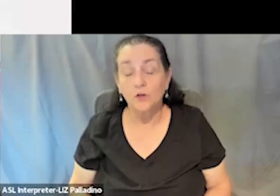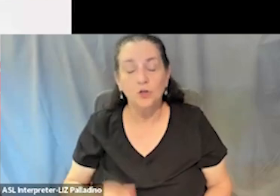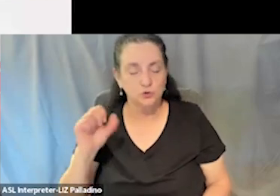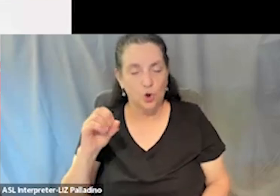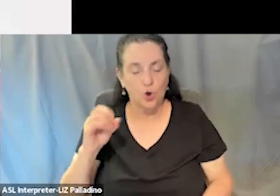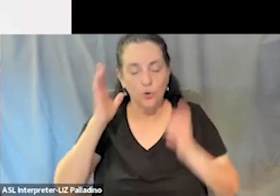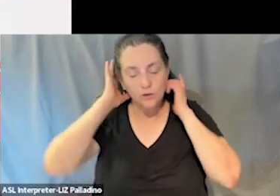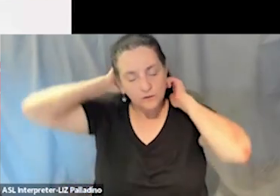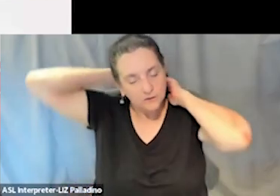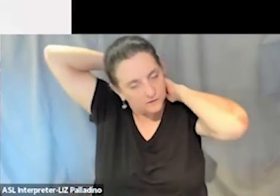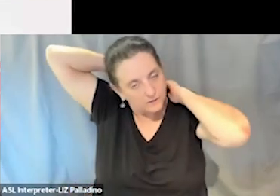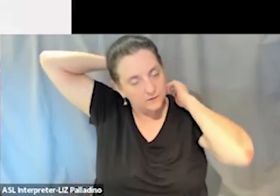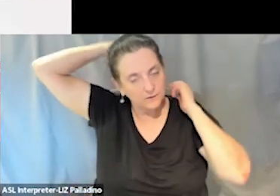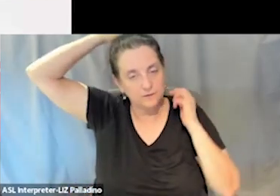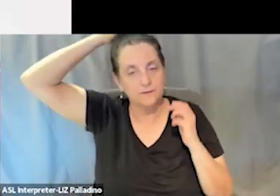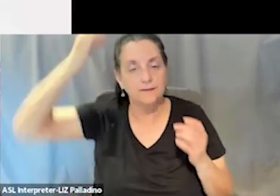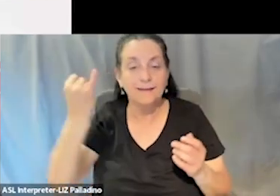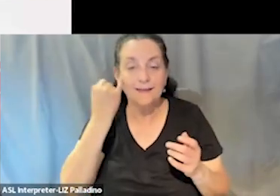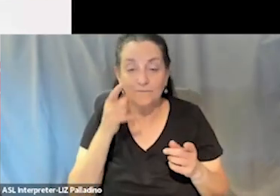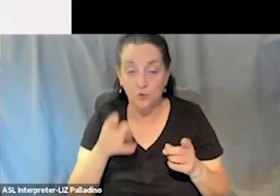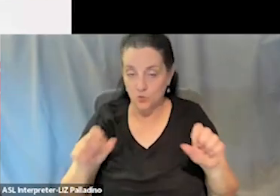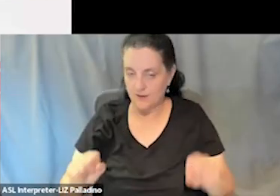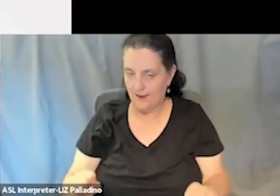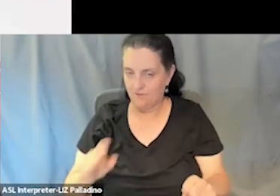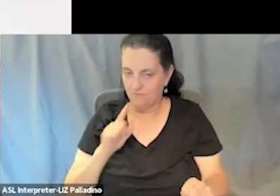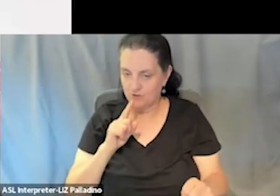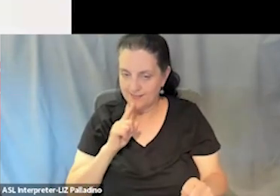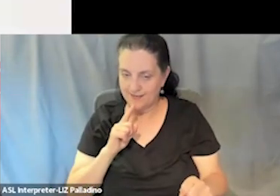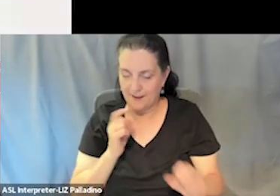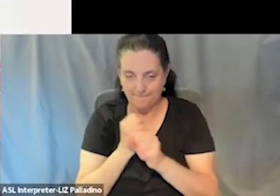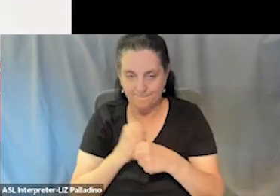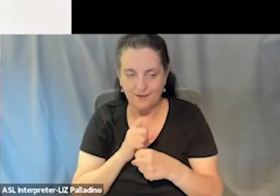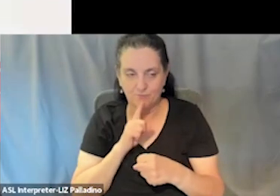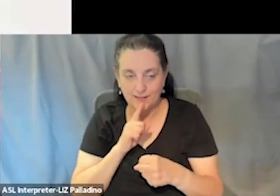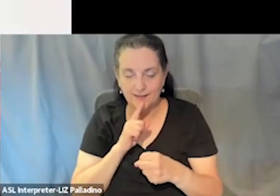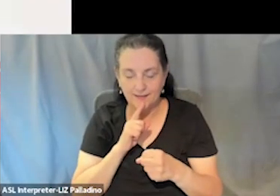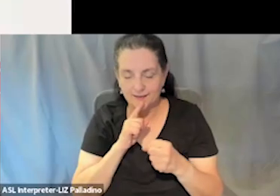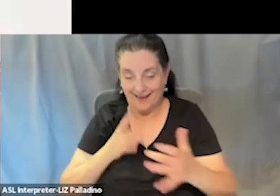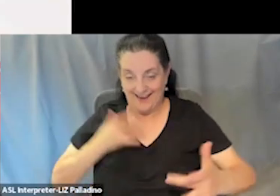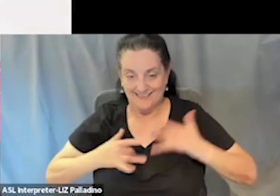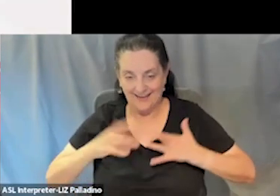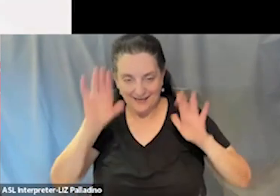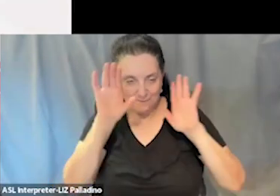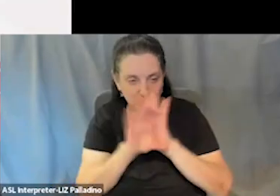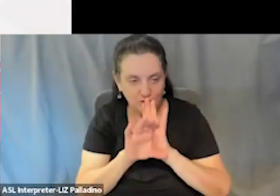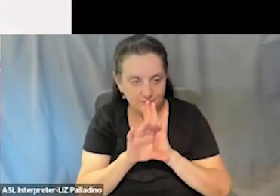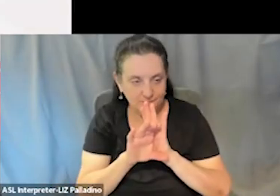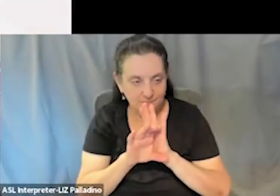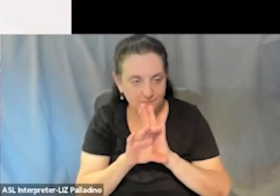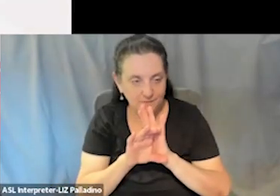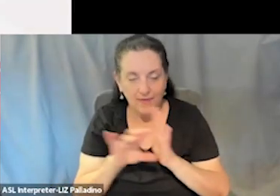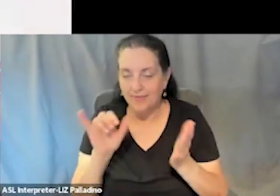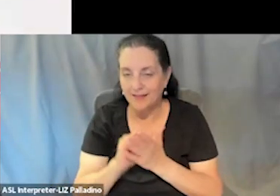So if you can have really compelling images, I love to feature images that aren't